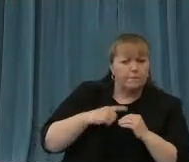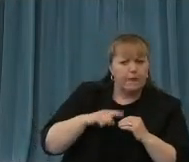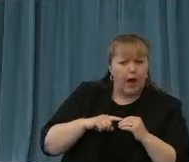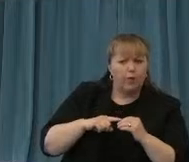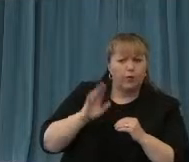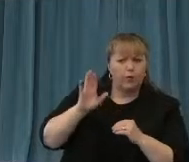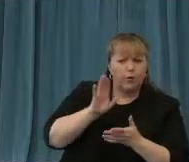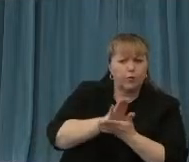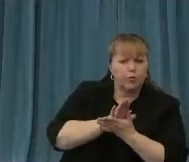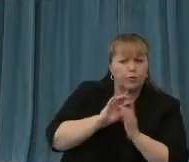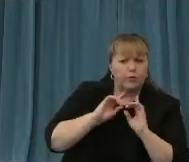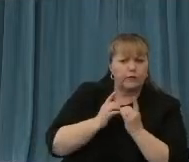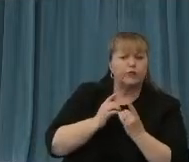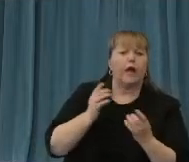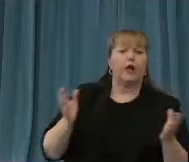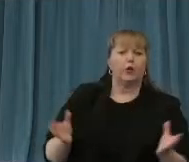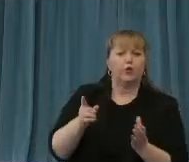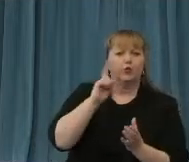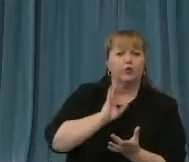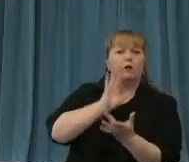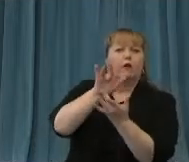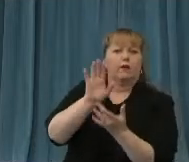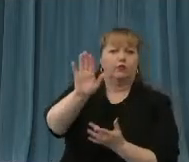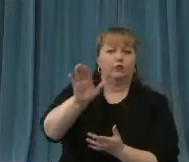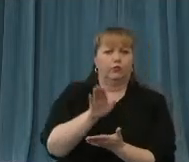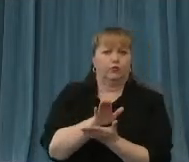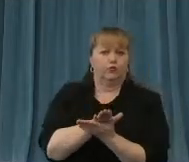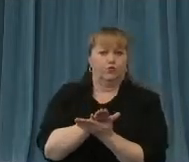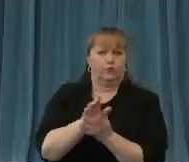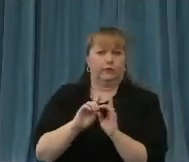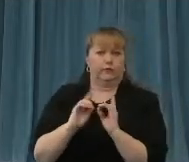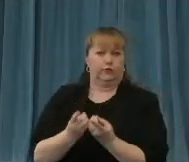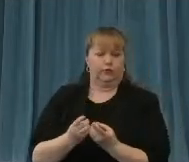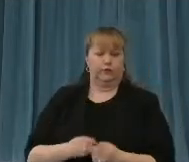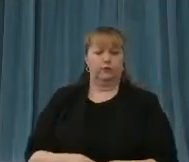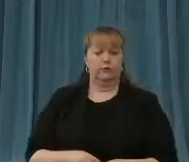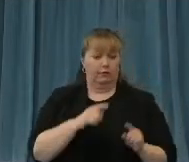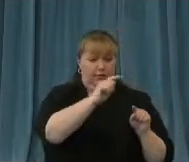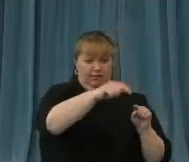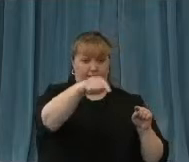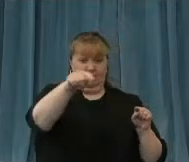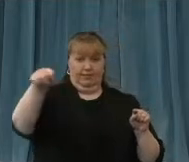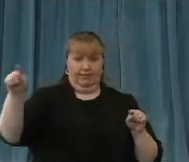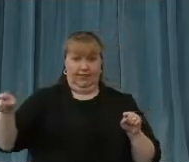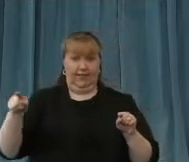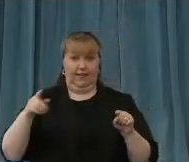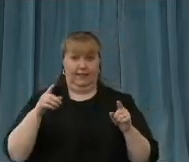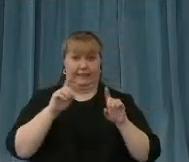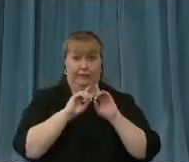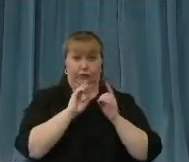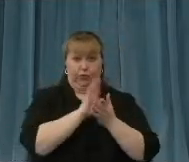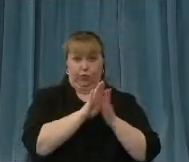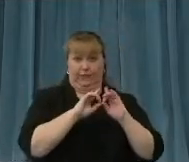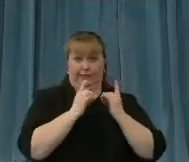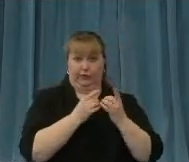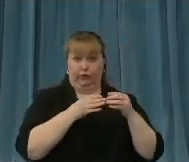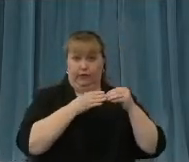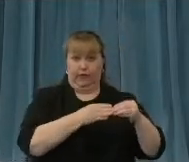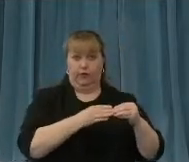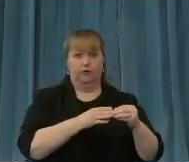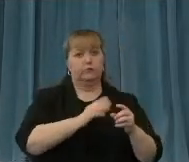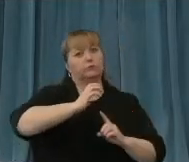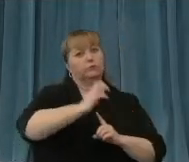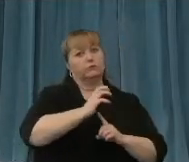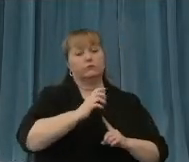distance education. Our local leaders are the best positioned people that can provide the up-to-date and